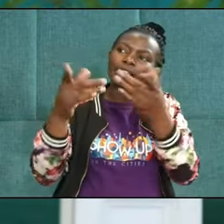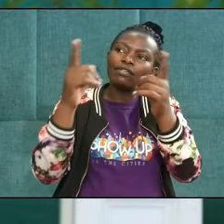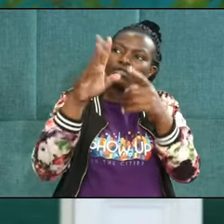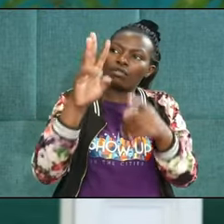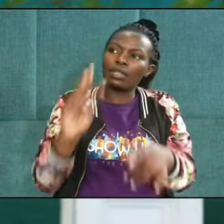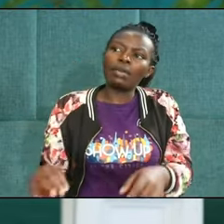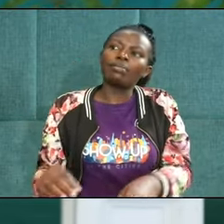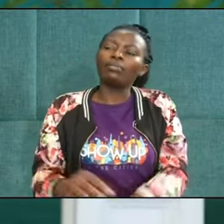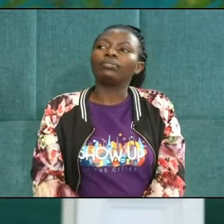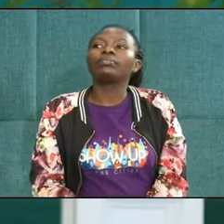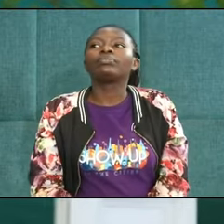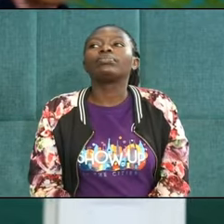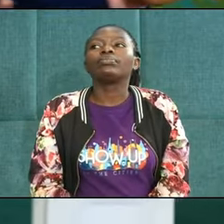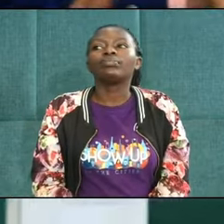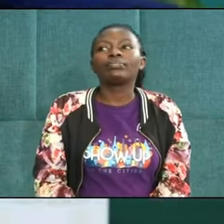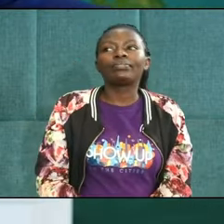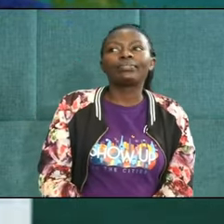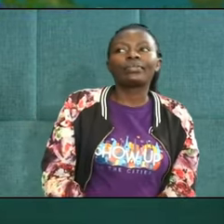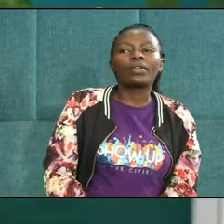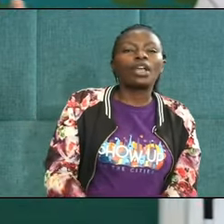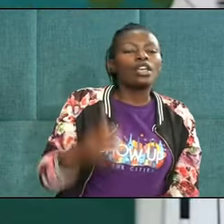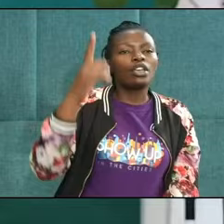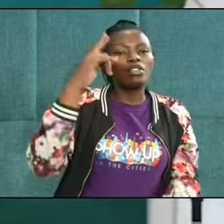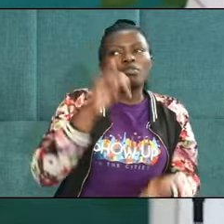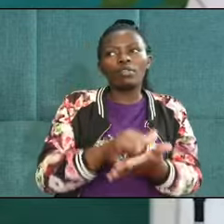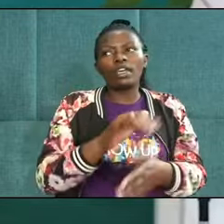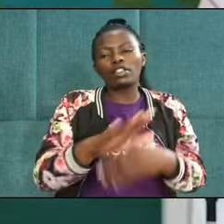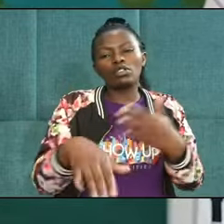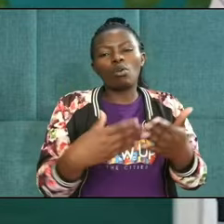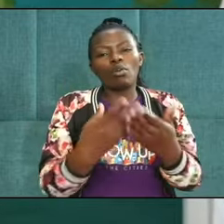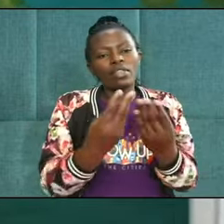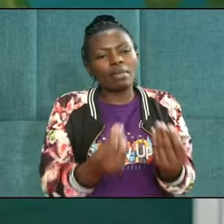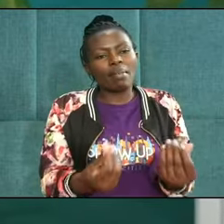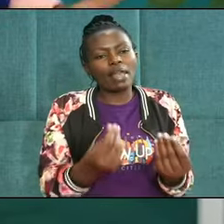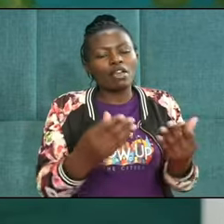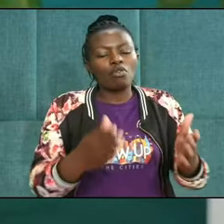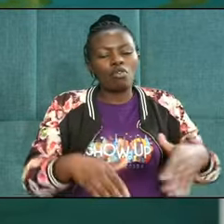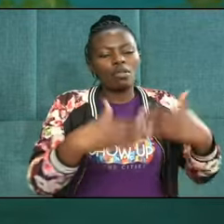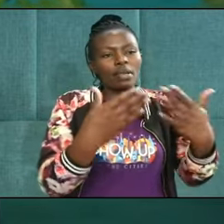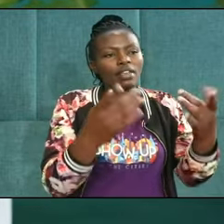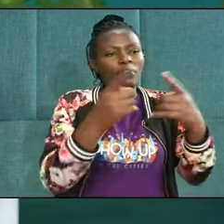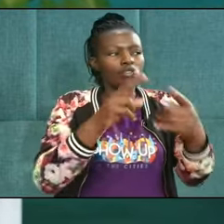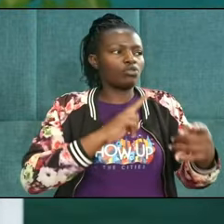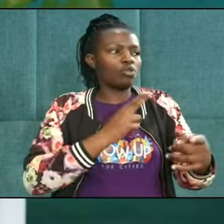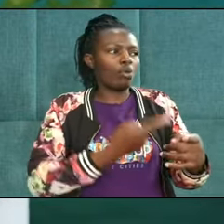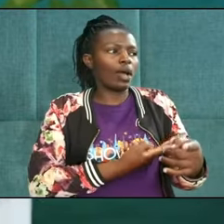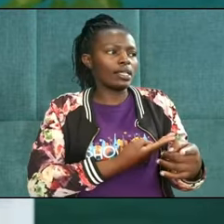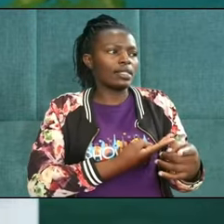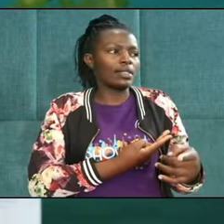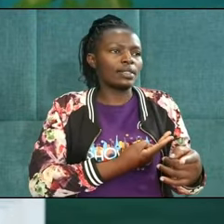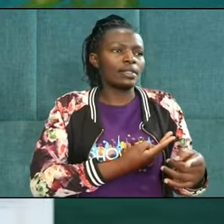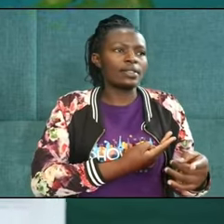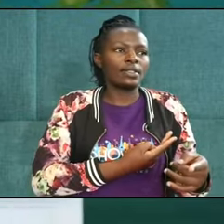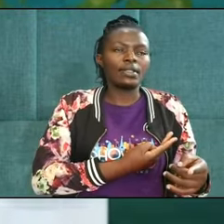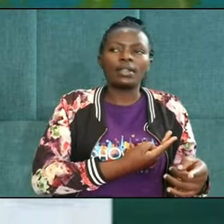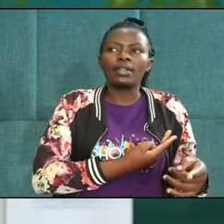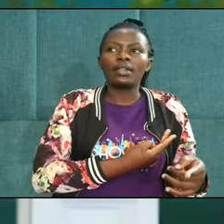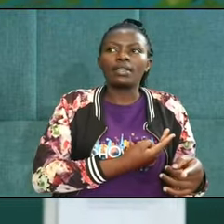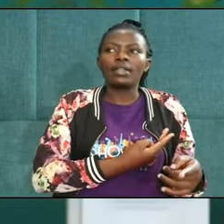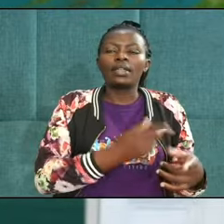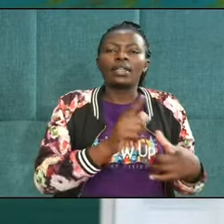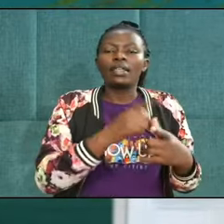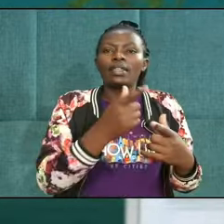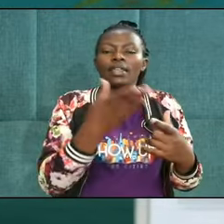have the faith that all of the money that will be given to us, we have the faith that some will remain with us and we will not use them